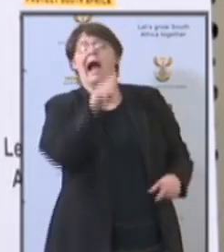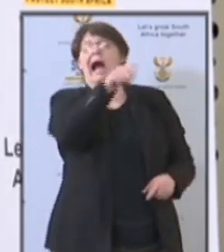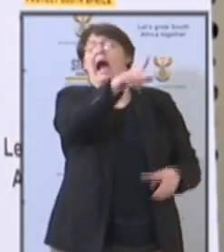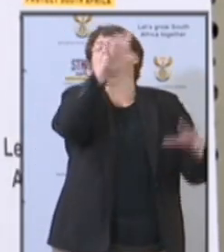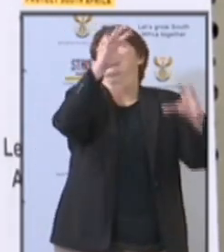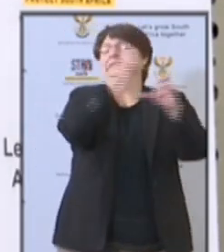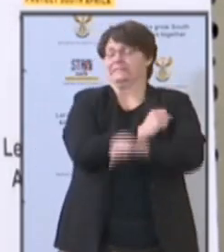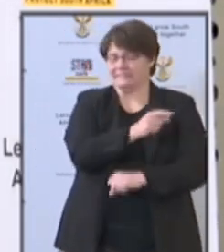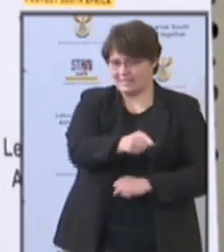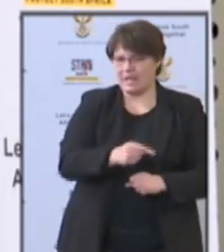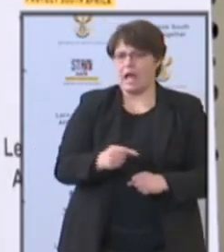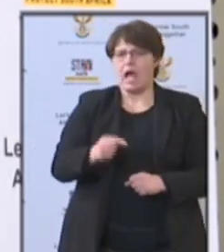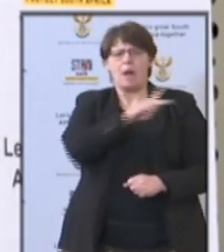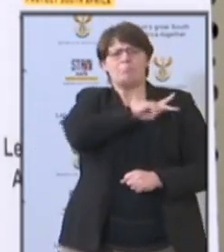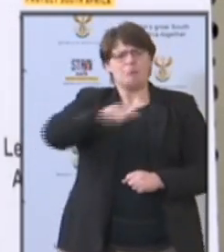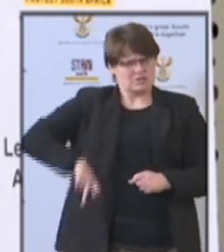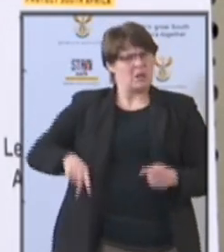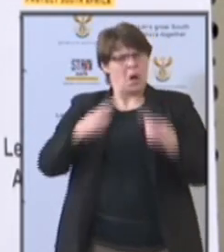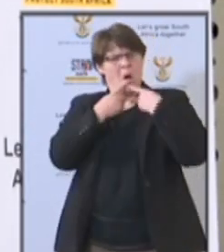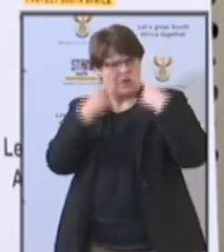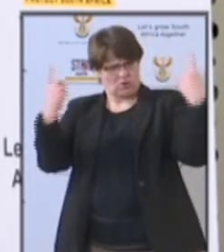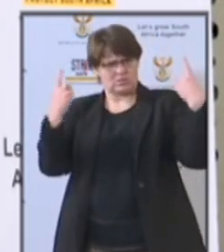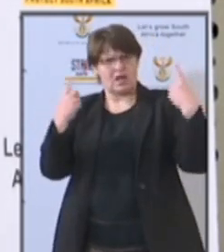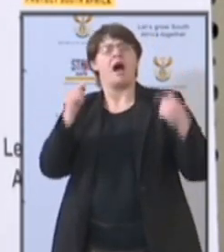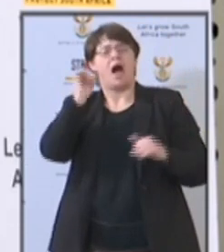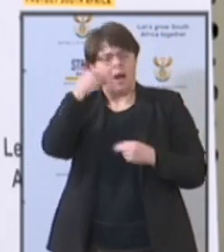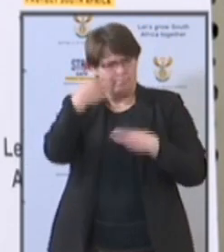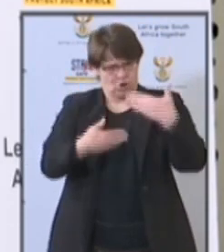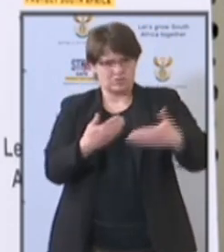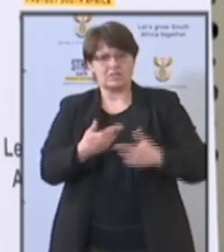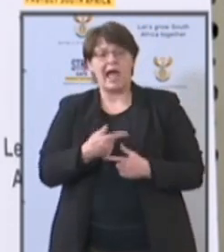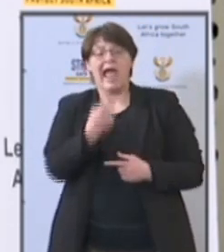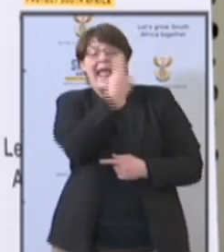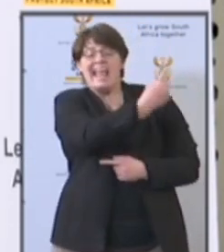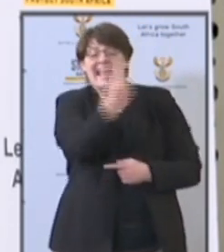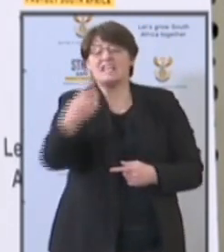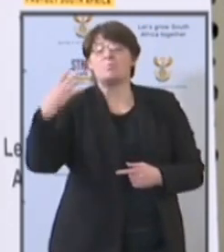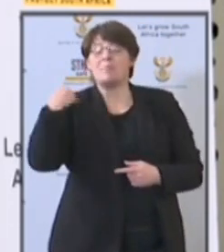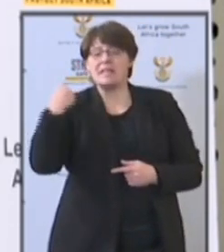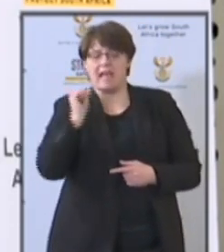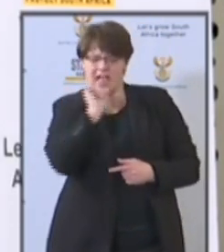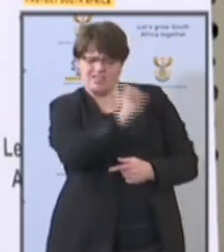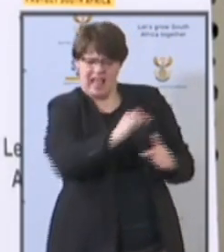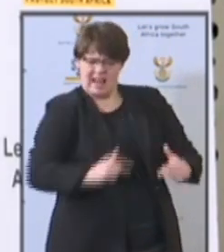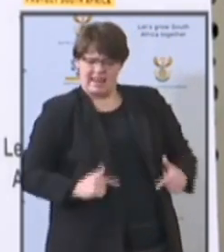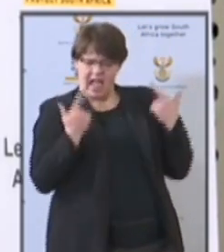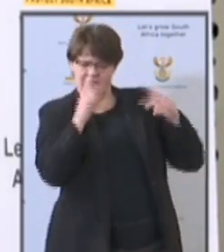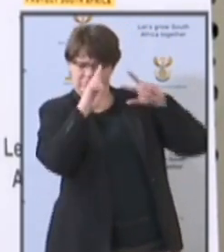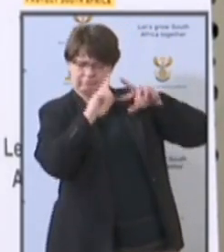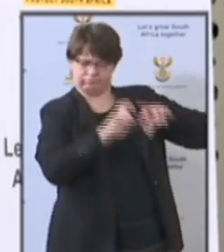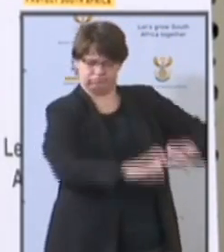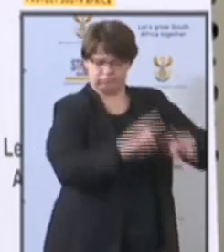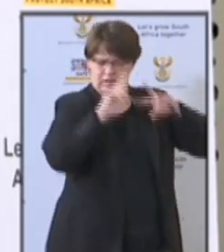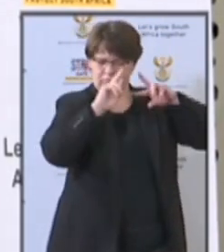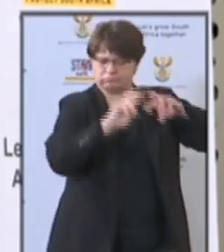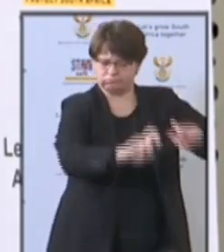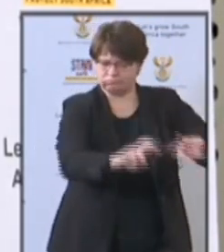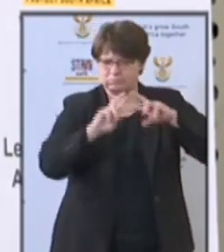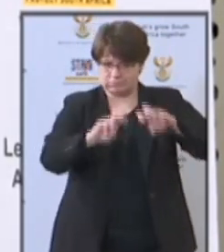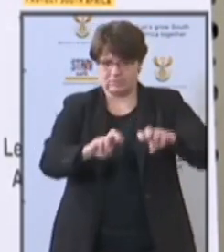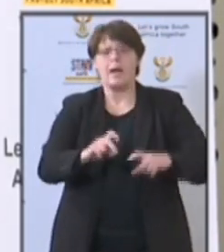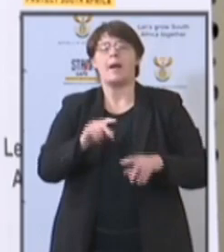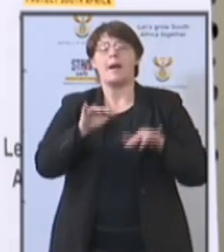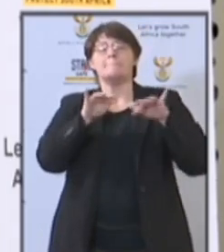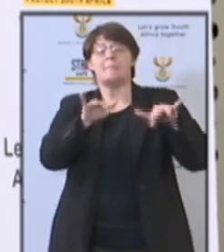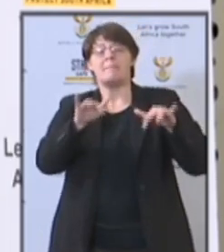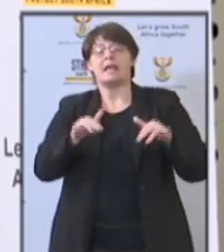think the president had announced that there will be a process for lifestyle audit. It just needs to be actioned through the Department of